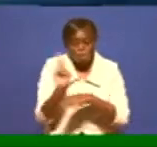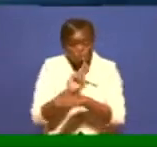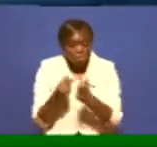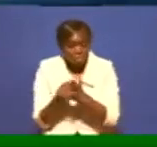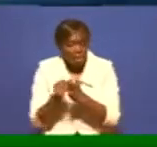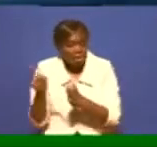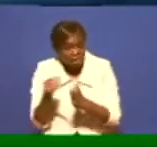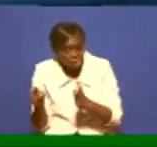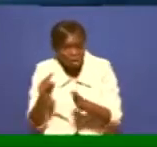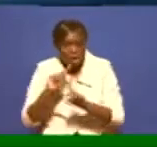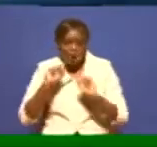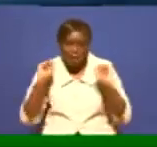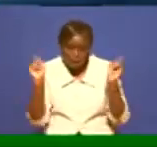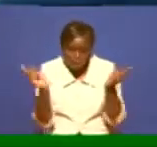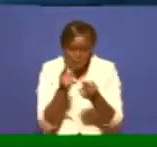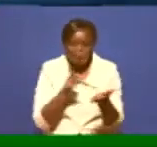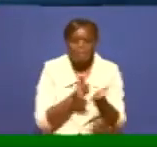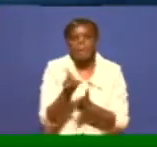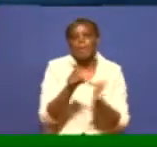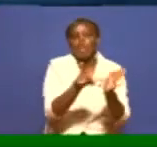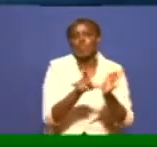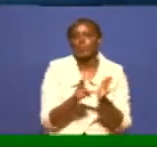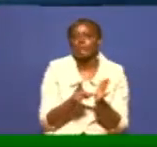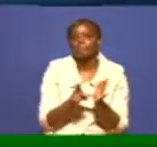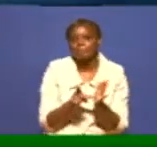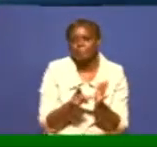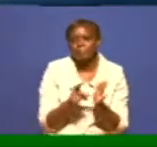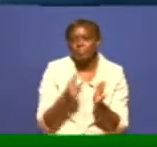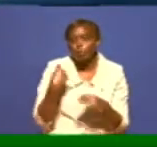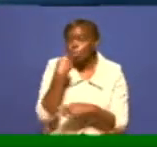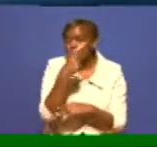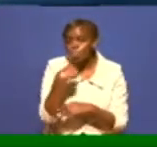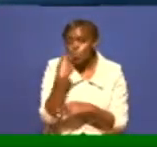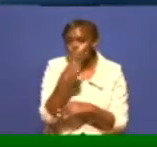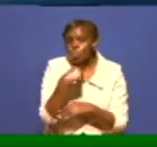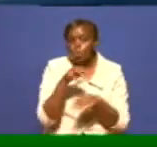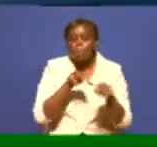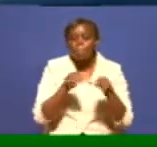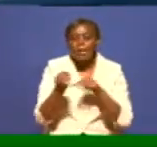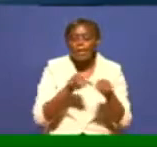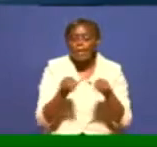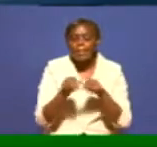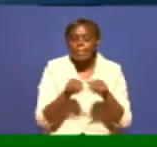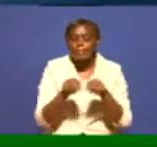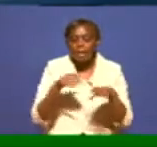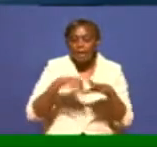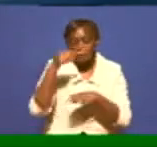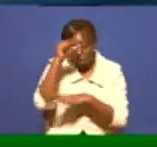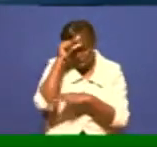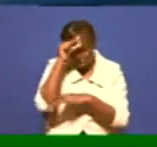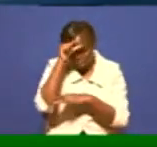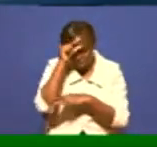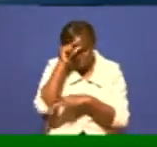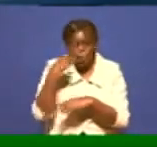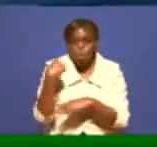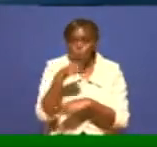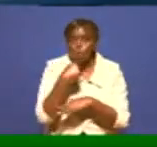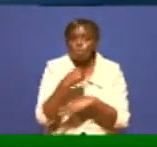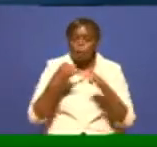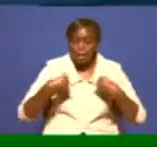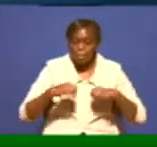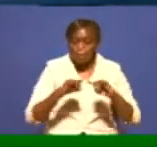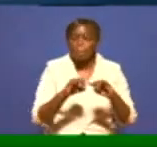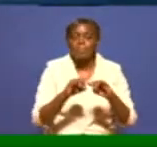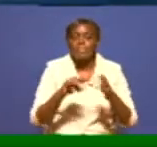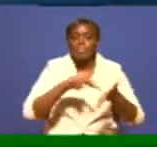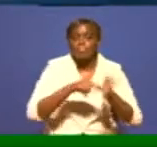Speaker, it's unfortunate because those who are in the management in government, Honorable Speaker, who are supposed to implement